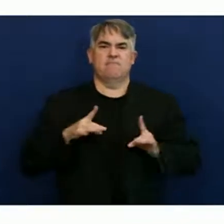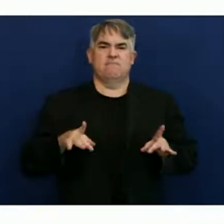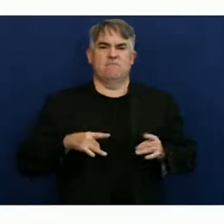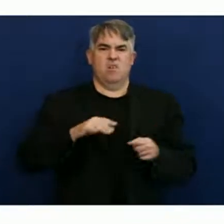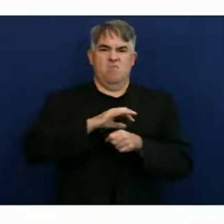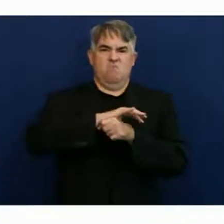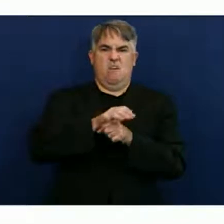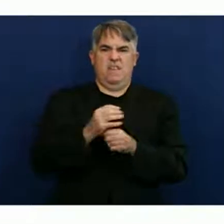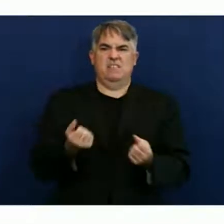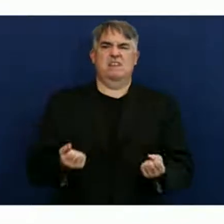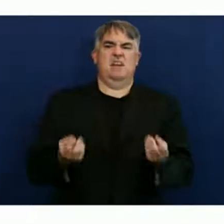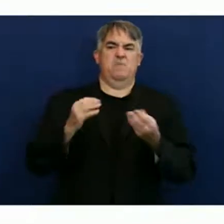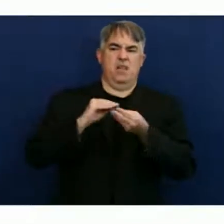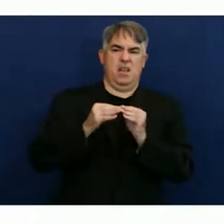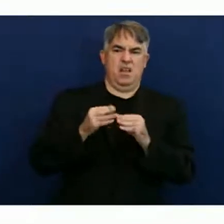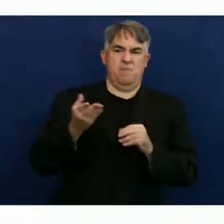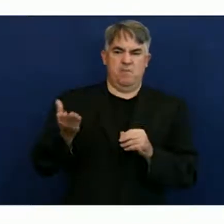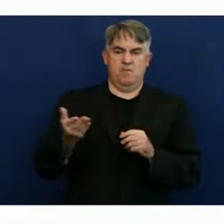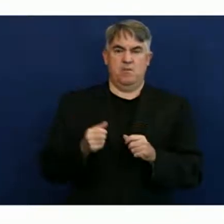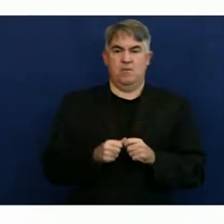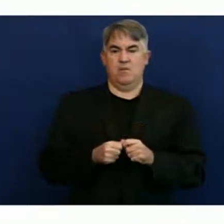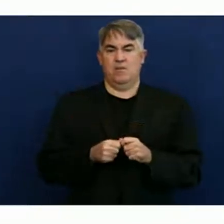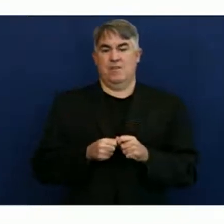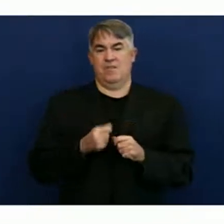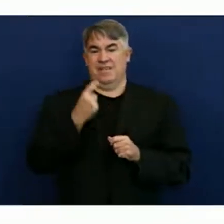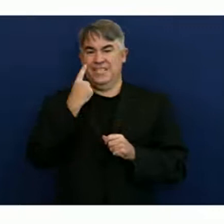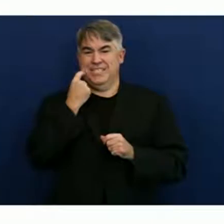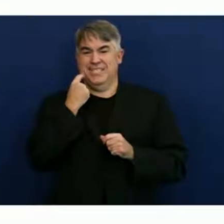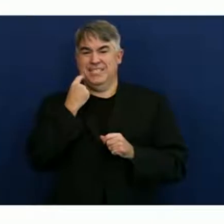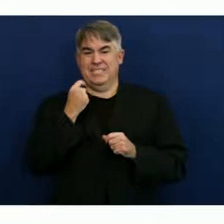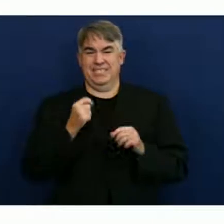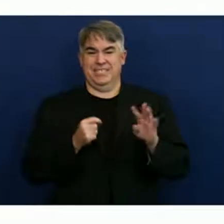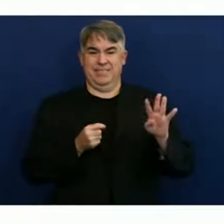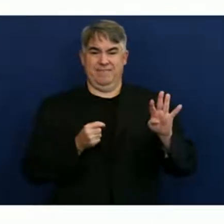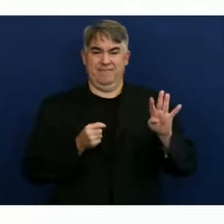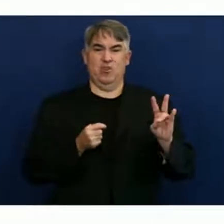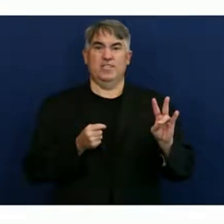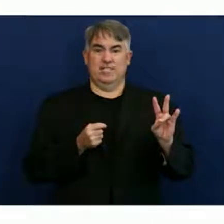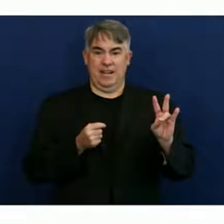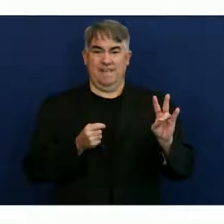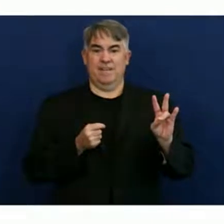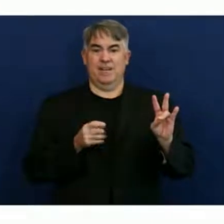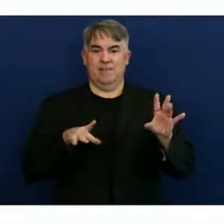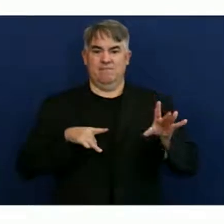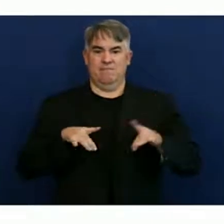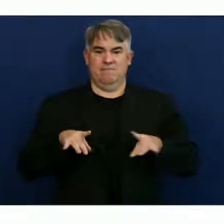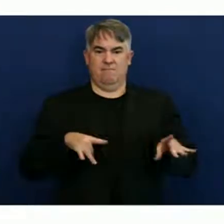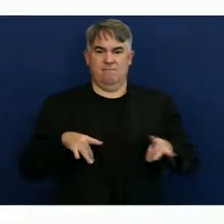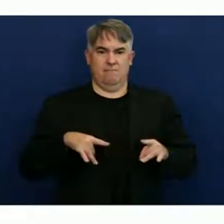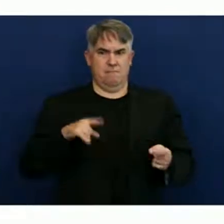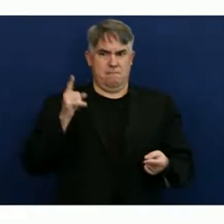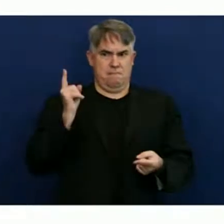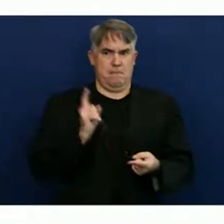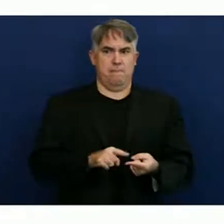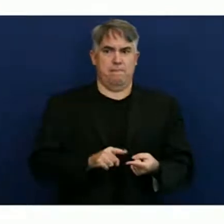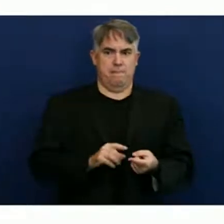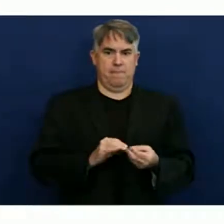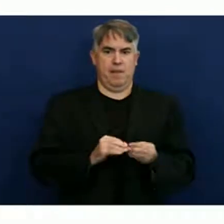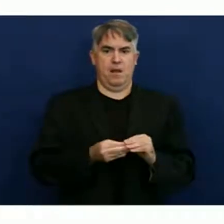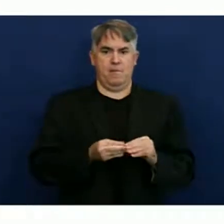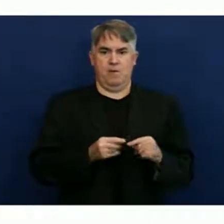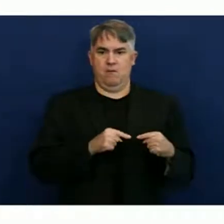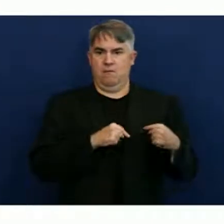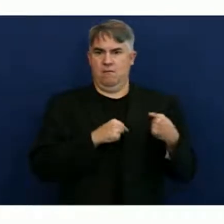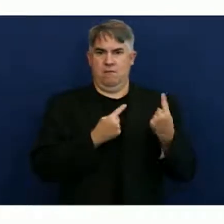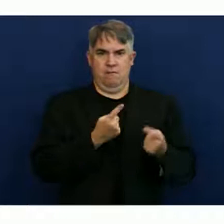couple days ago, they're at 47 was a low. You had to go back to the early days of the pandemic to see a day that